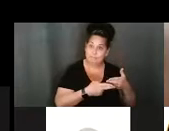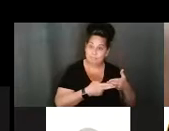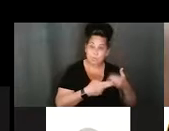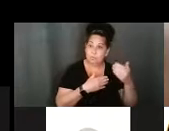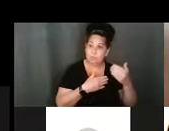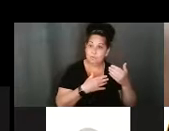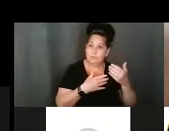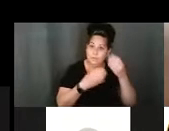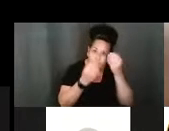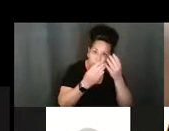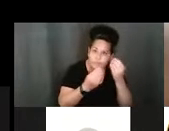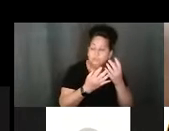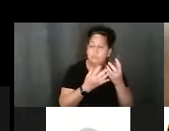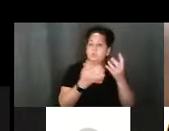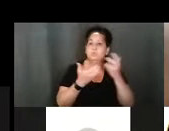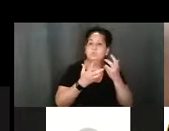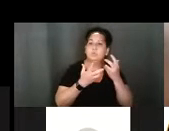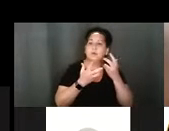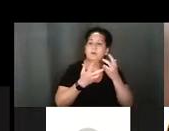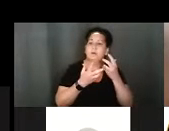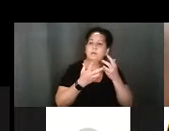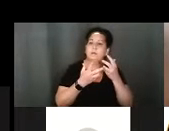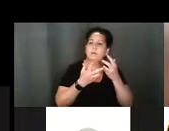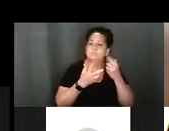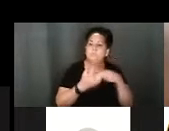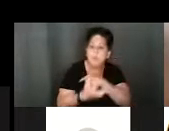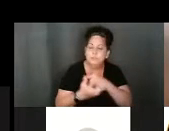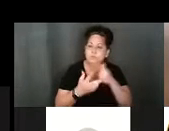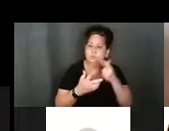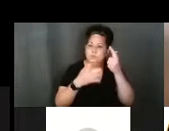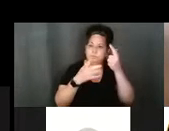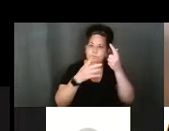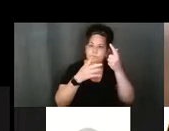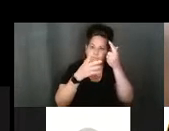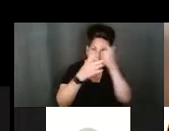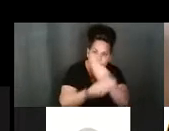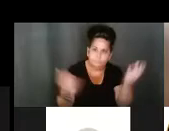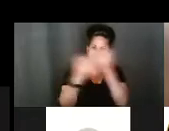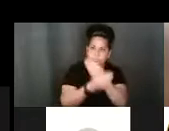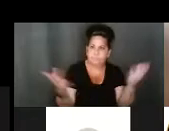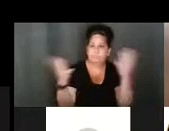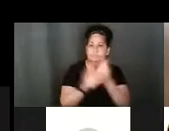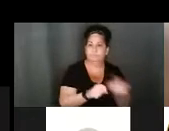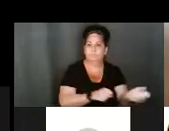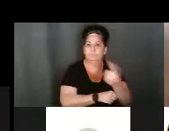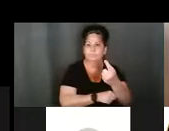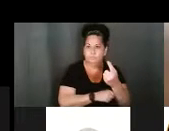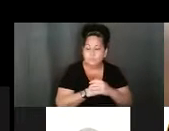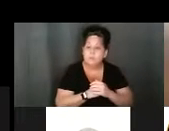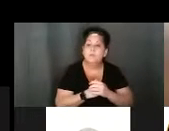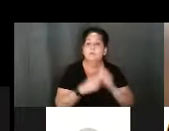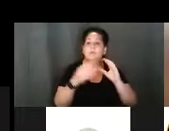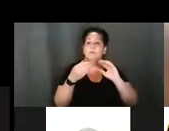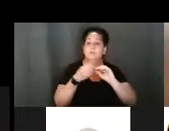what information you would like for us to share with families, you would make sure that you include that in that box. Also for question